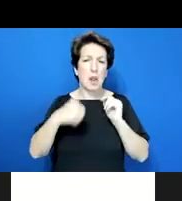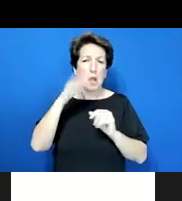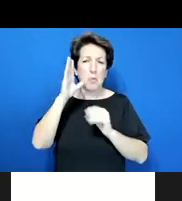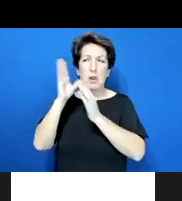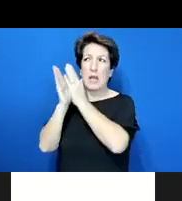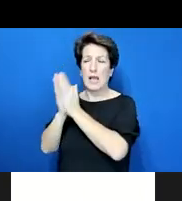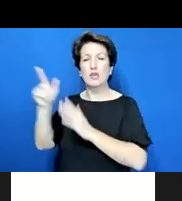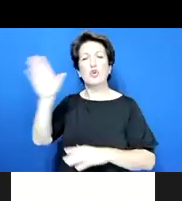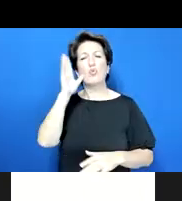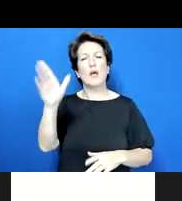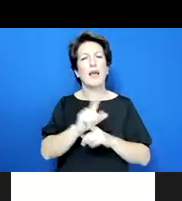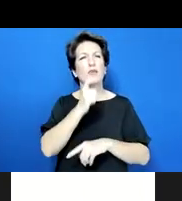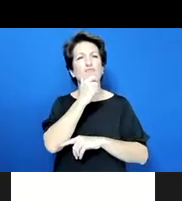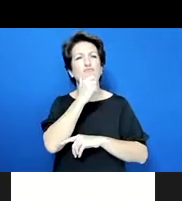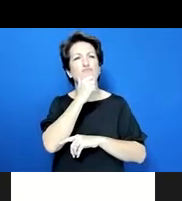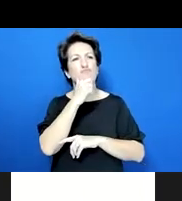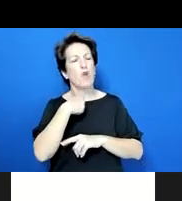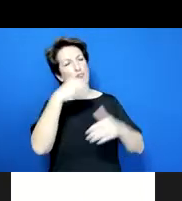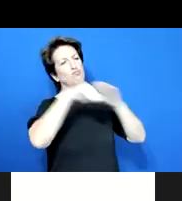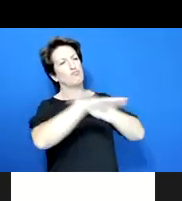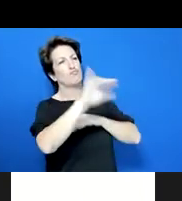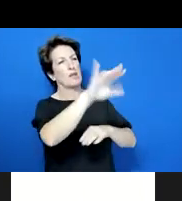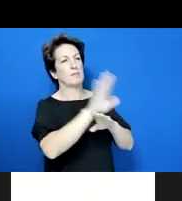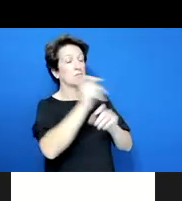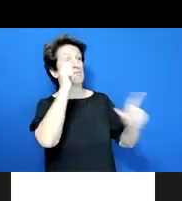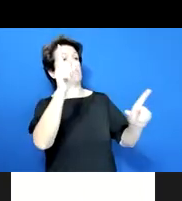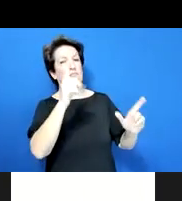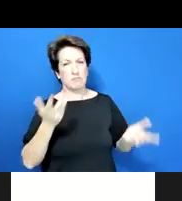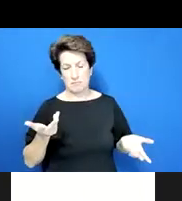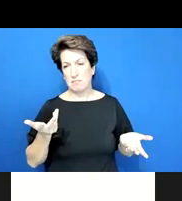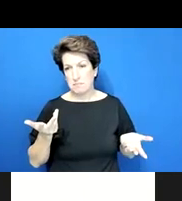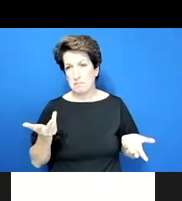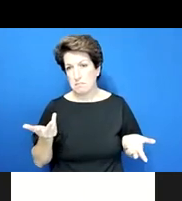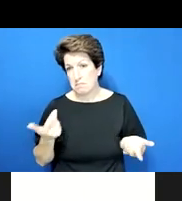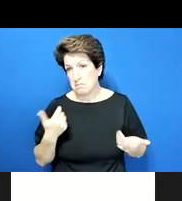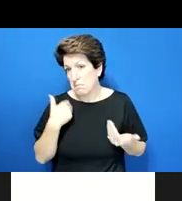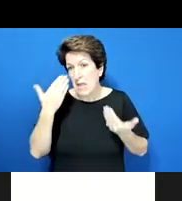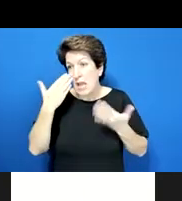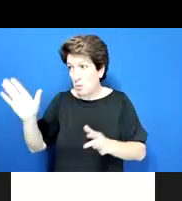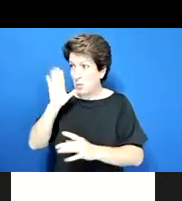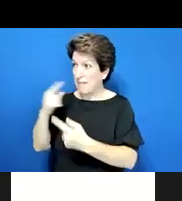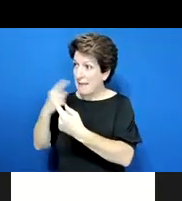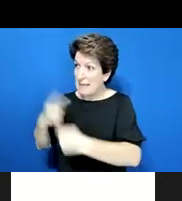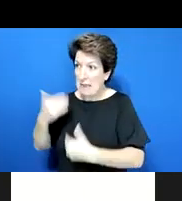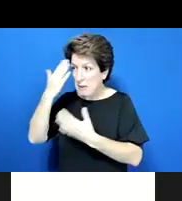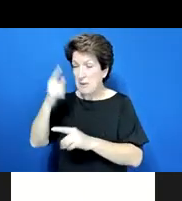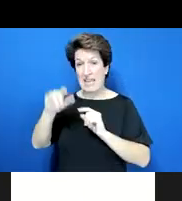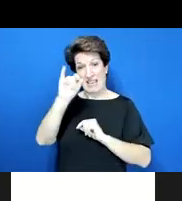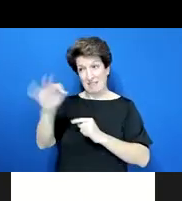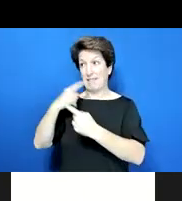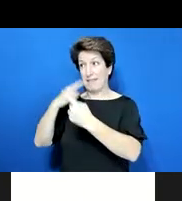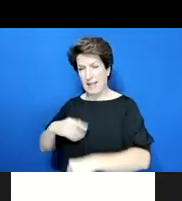used also, and yeah, if I get an answer, I'll let you know. I don't know if I'll get an answer in all honesty, but if I do, I'll certainly get back